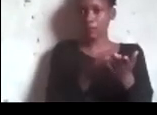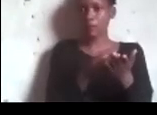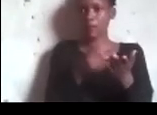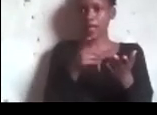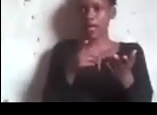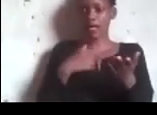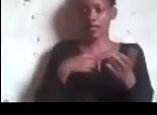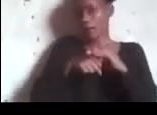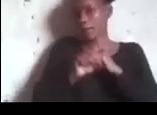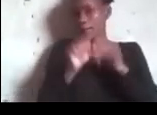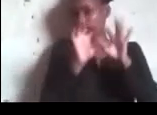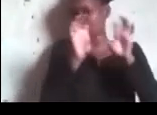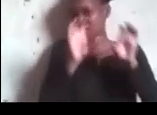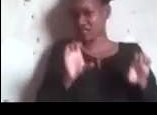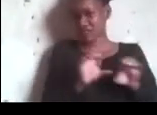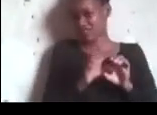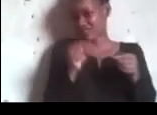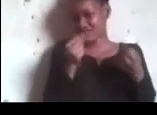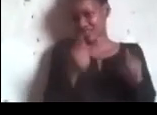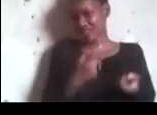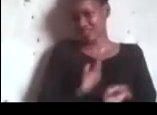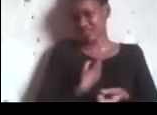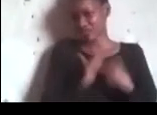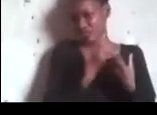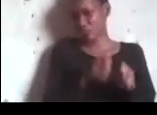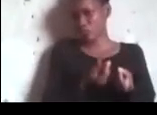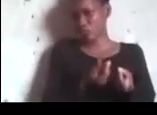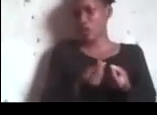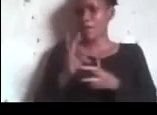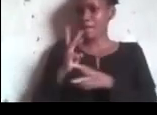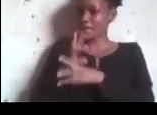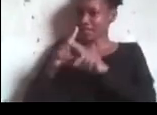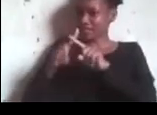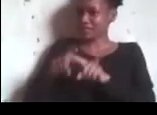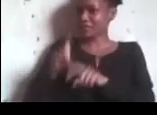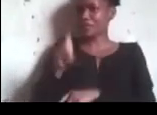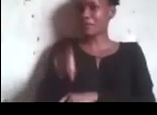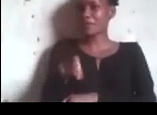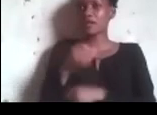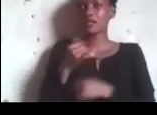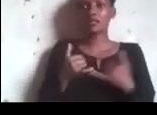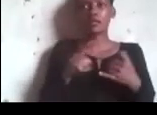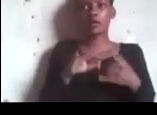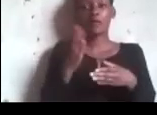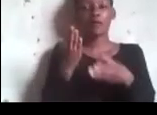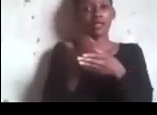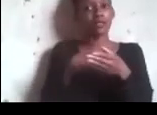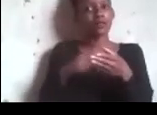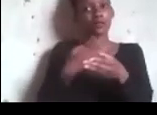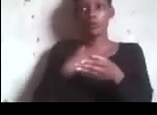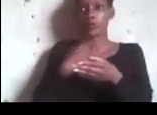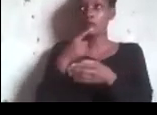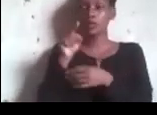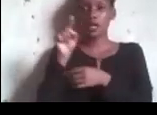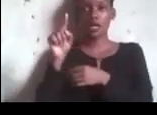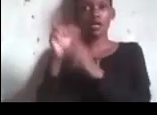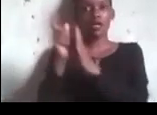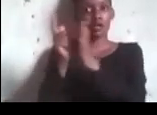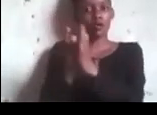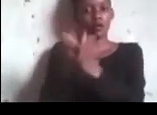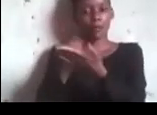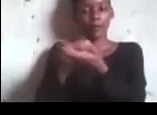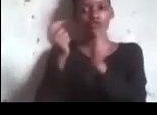child's birth certificate. So in these cases, we say the law must consider such circumstances